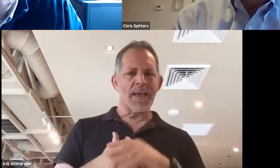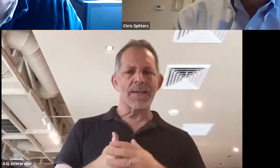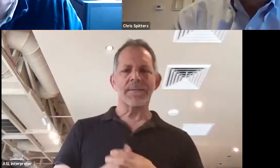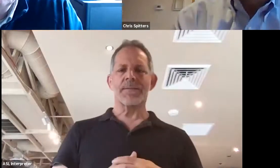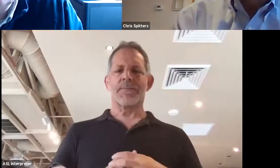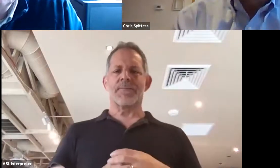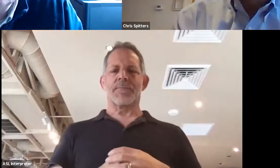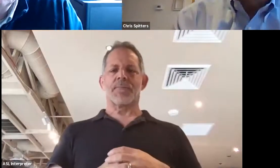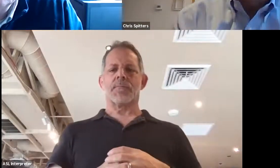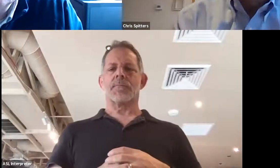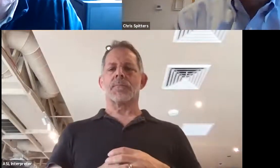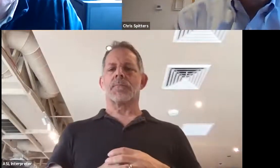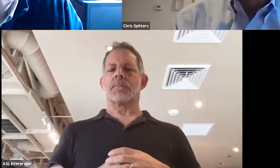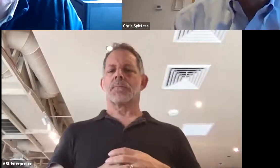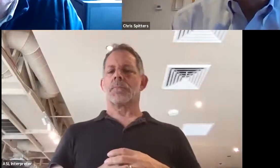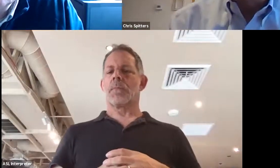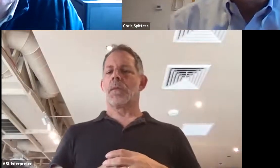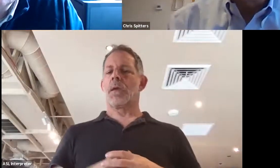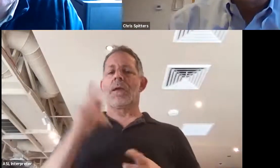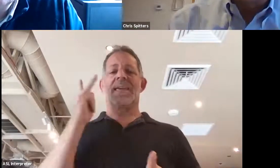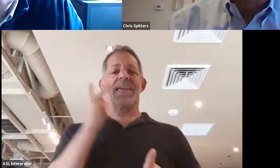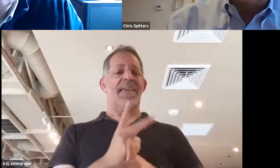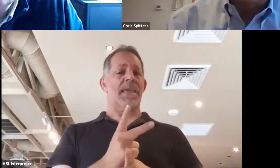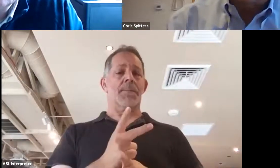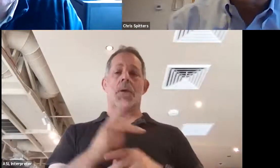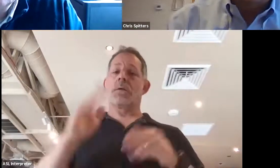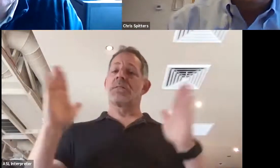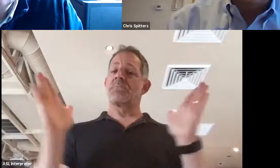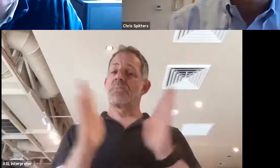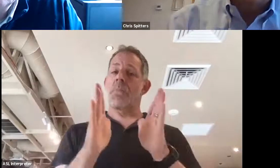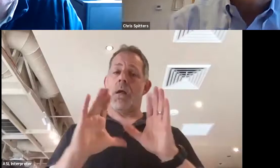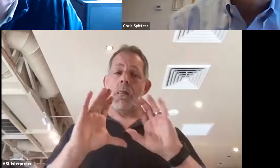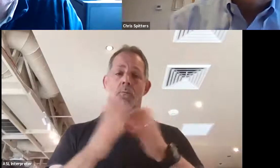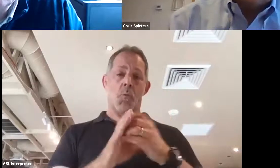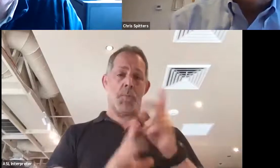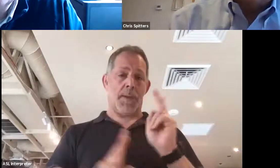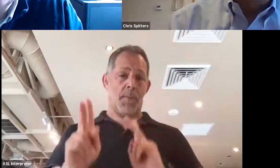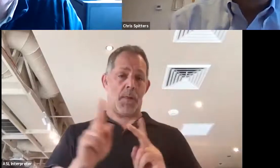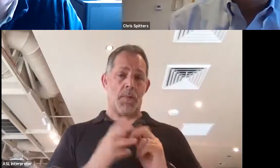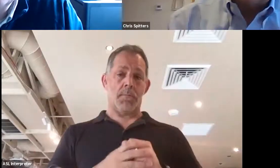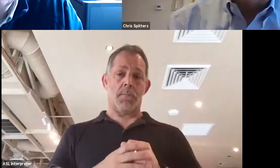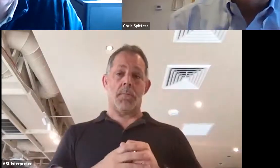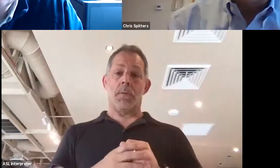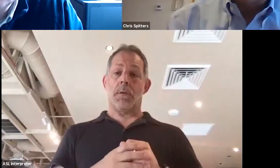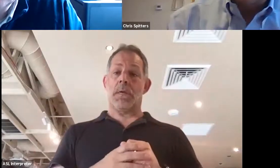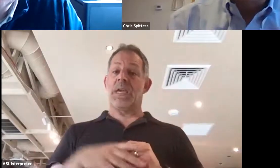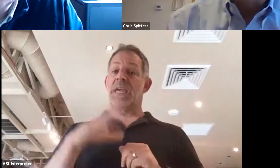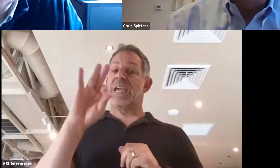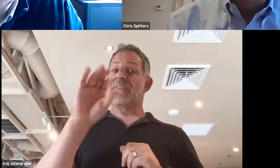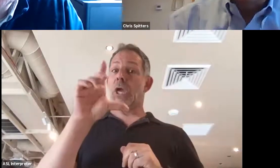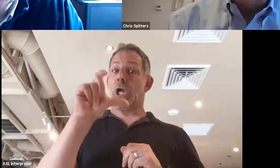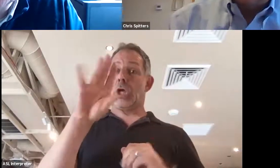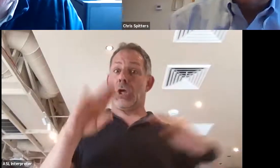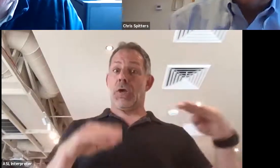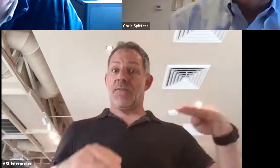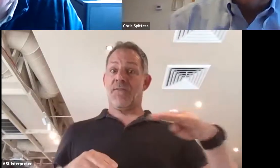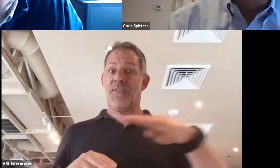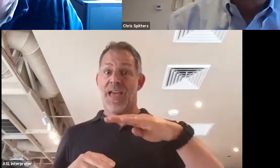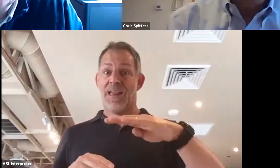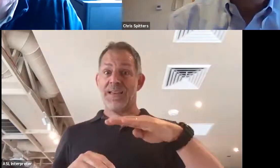event that we don't, hospital capacity is going to be a concern. So it seems a little